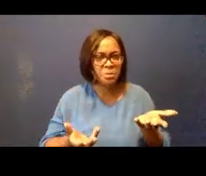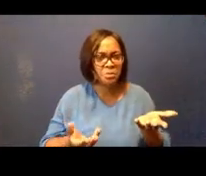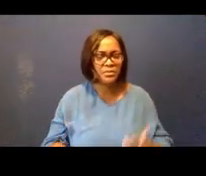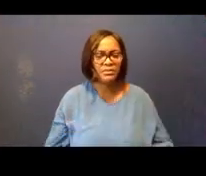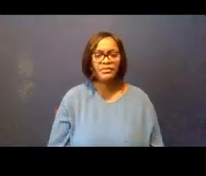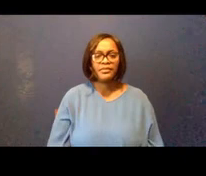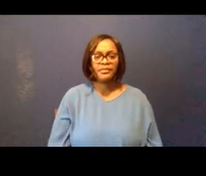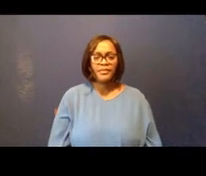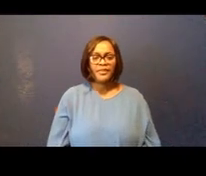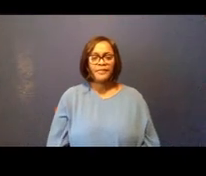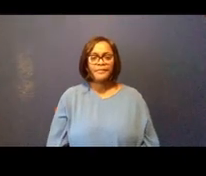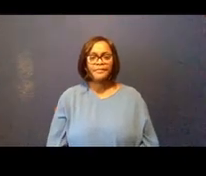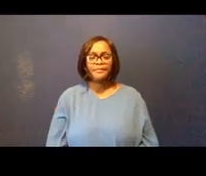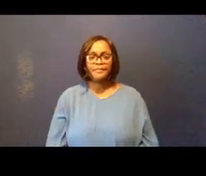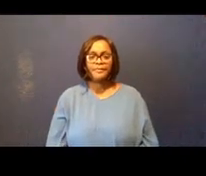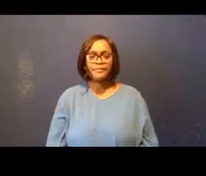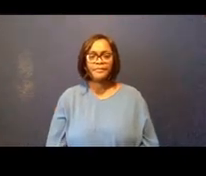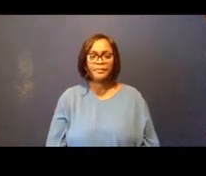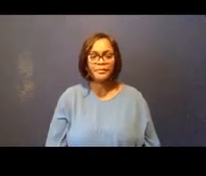parents and